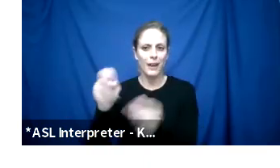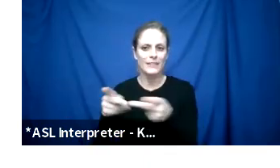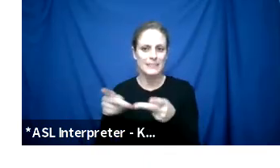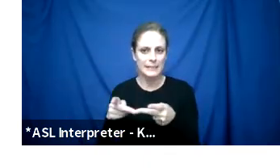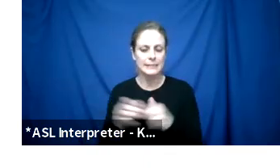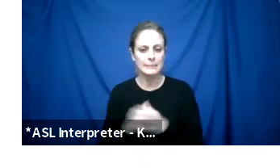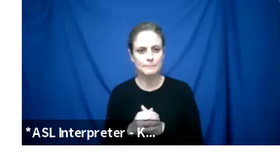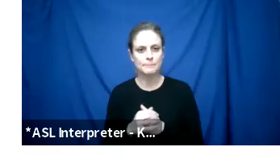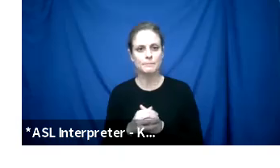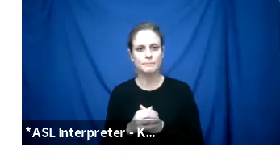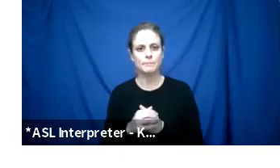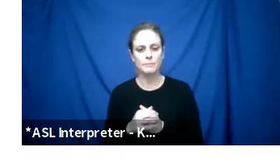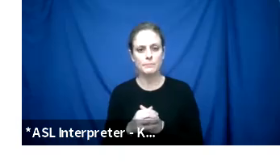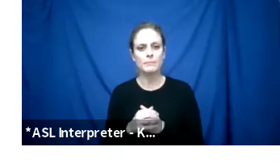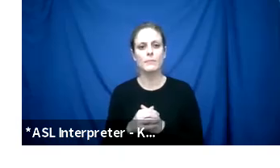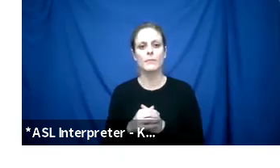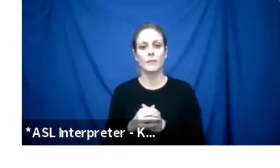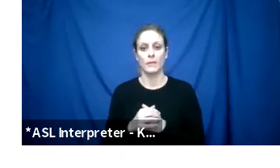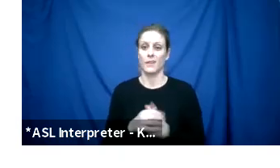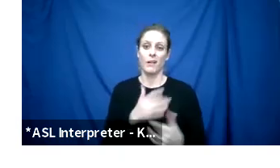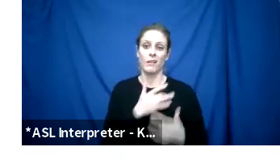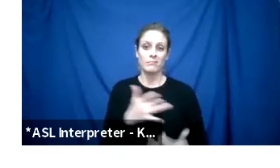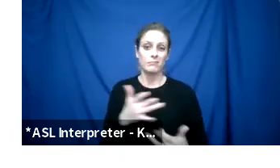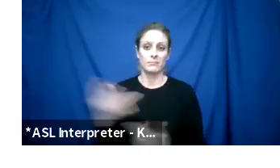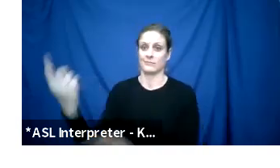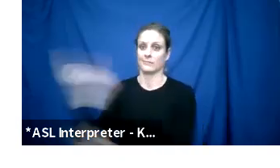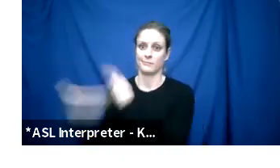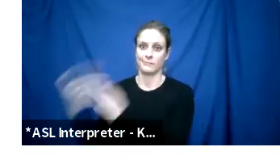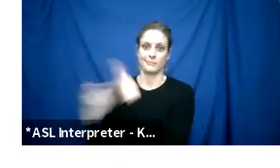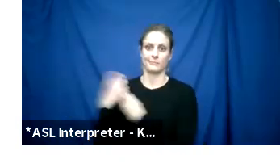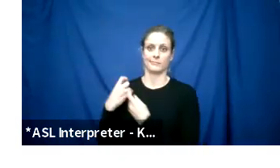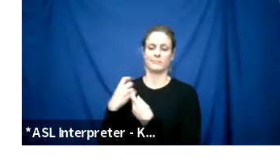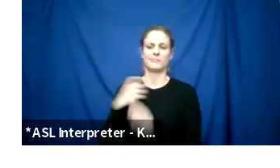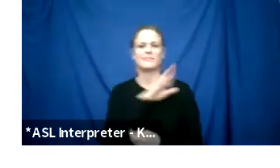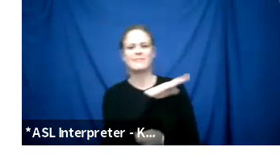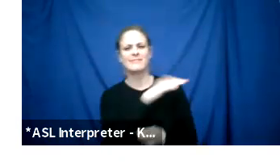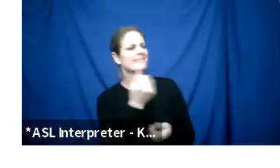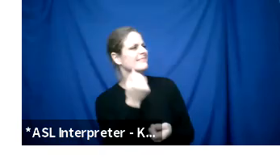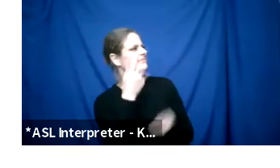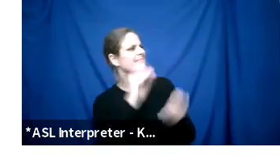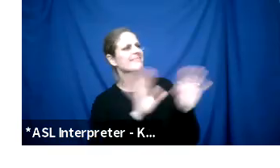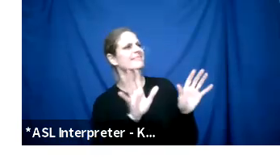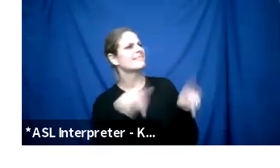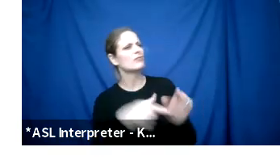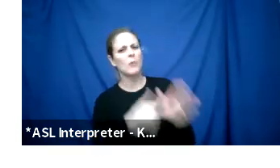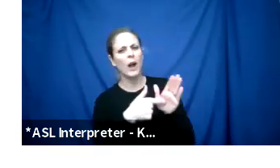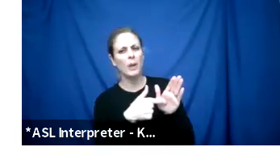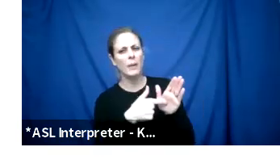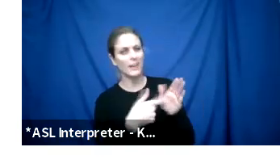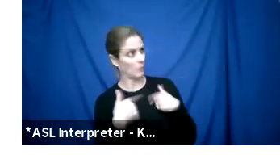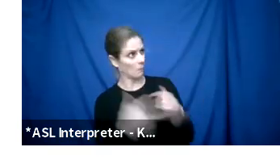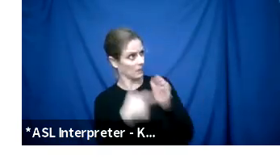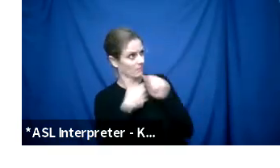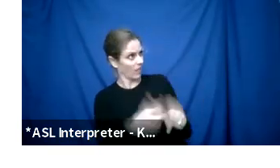care facilities, because we do get this question on this topic where people are not clear if this requirement applies to their